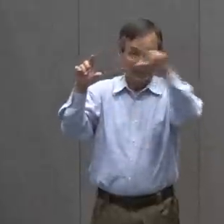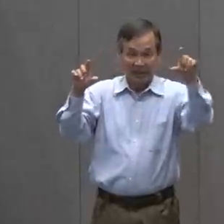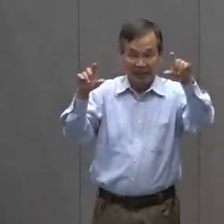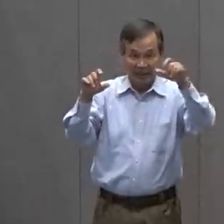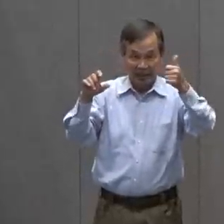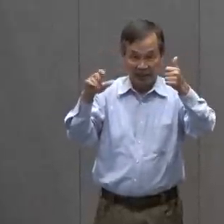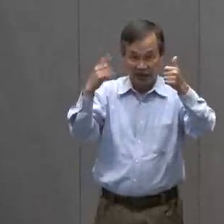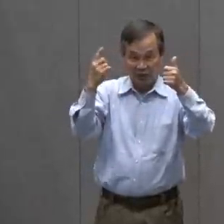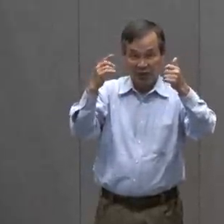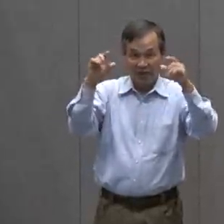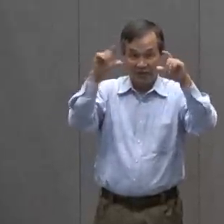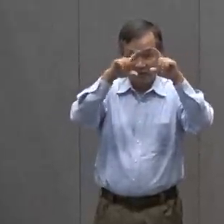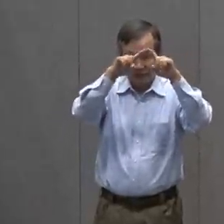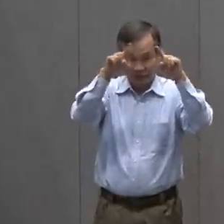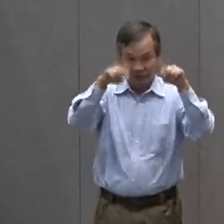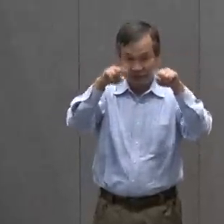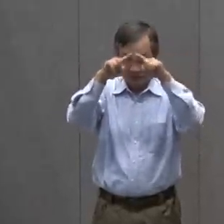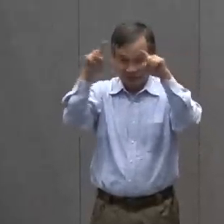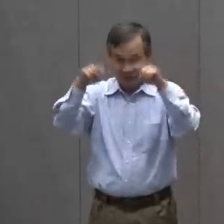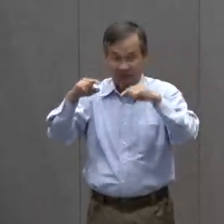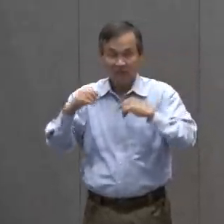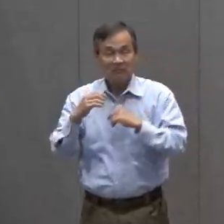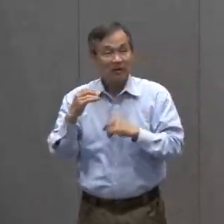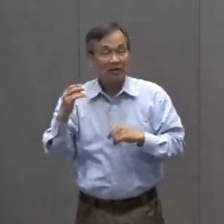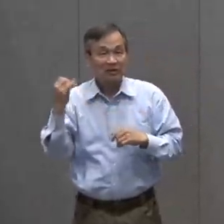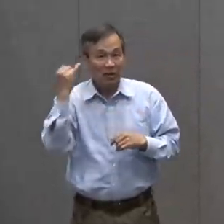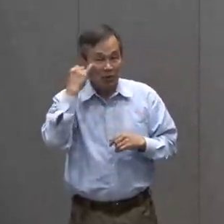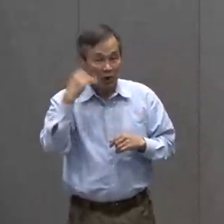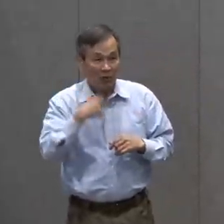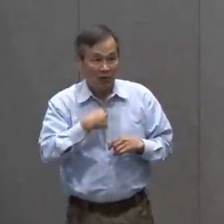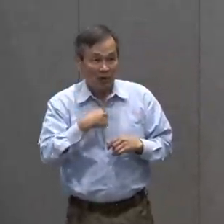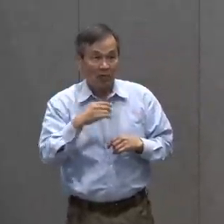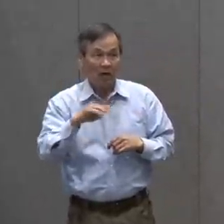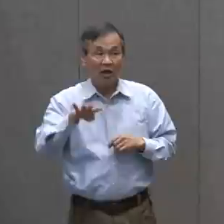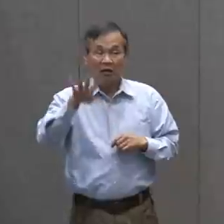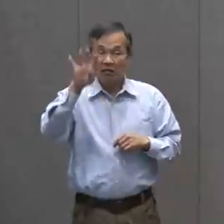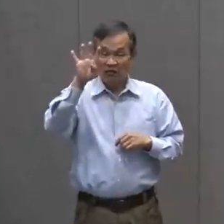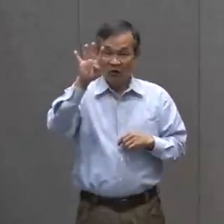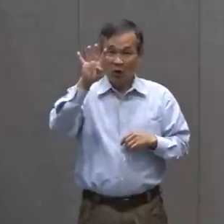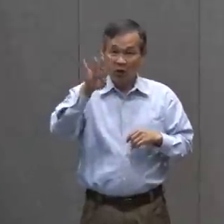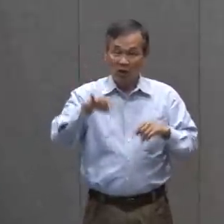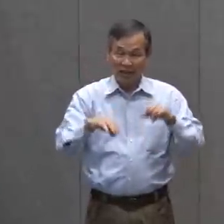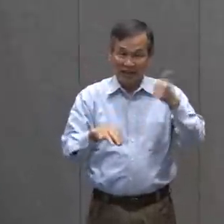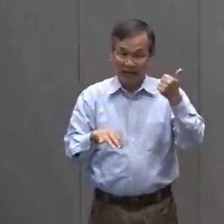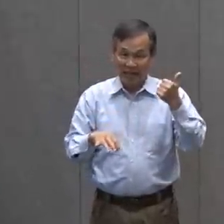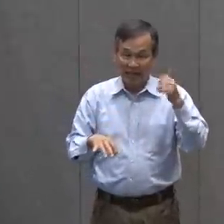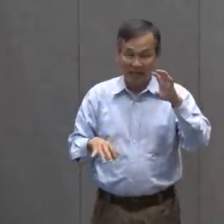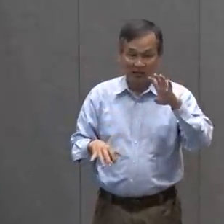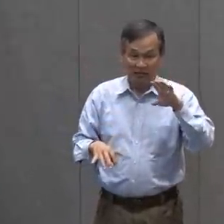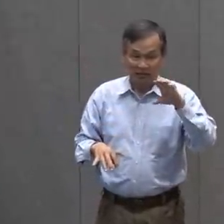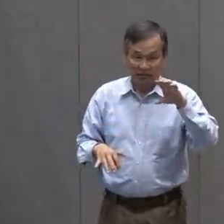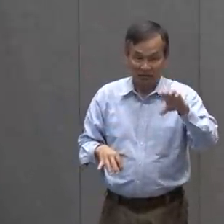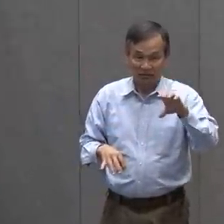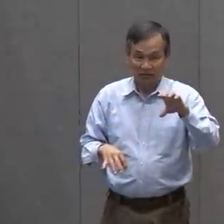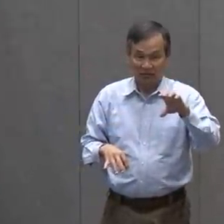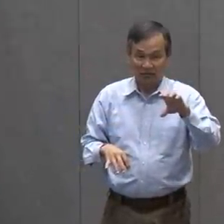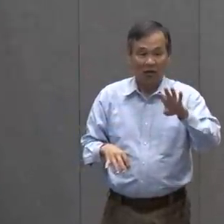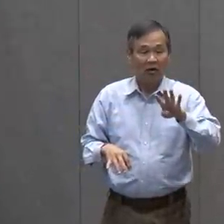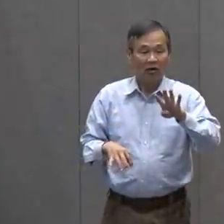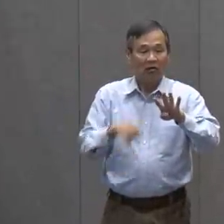ones trying to make 100. If I put my 4 in my 10 spot, how much more would I